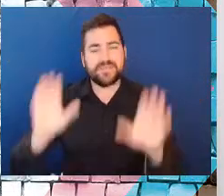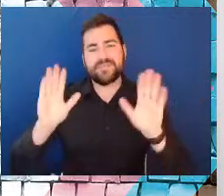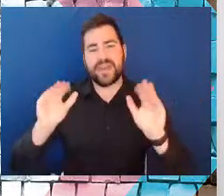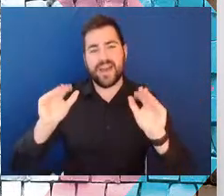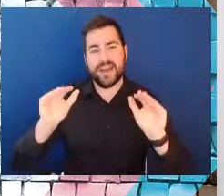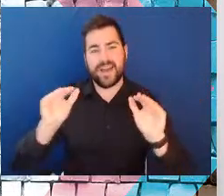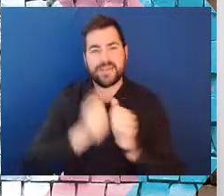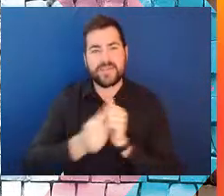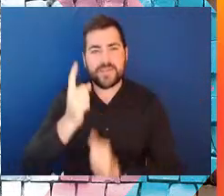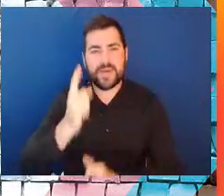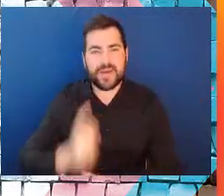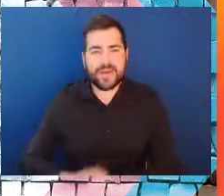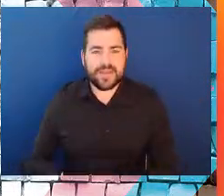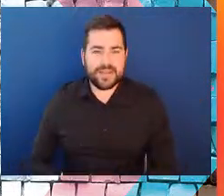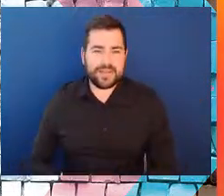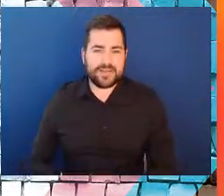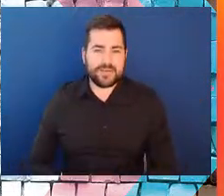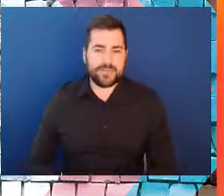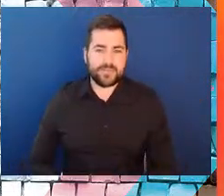Bye.